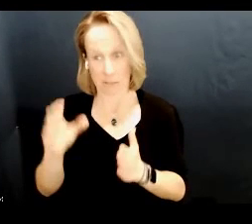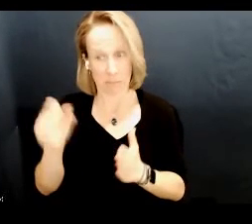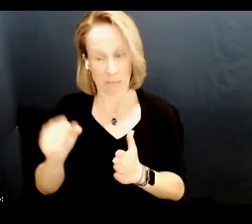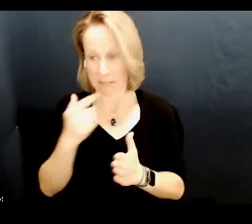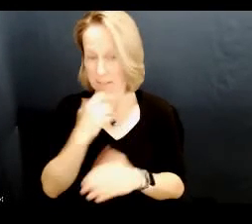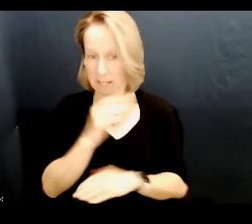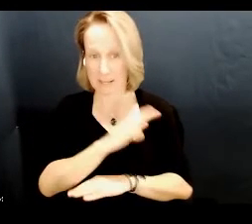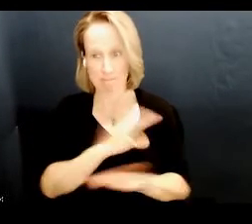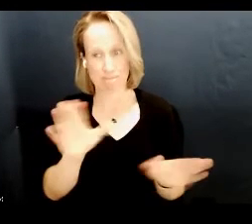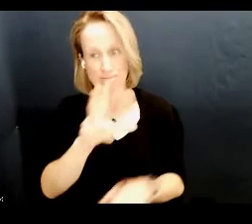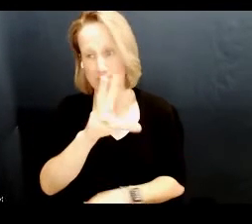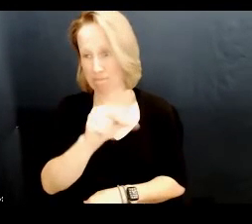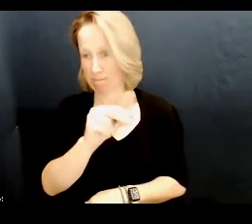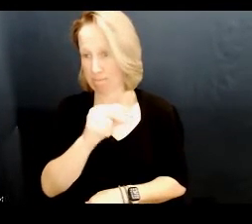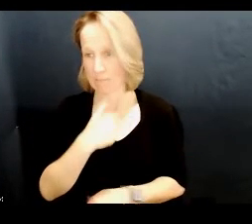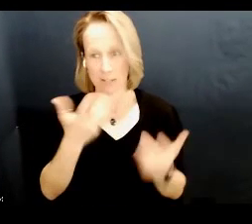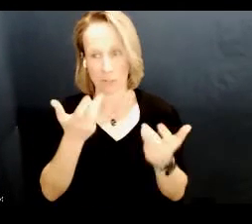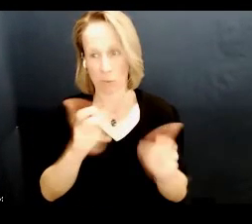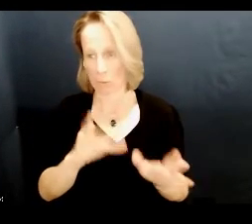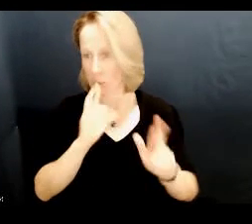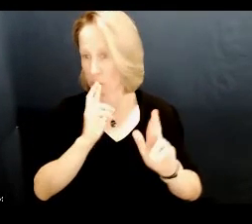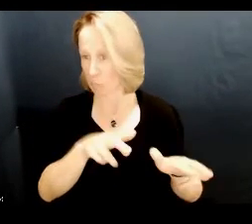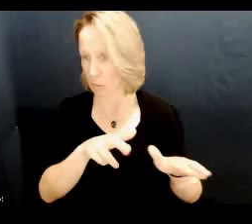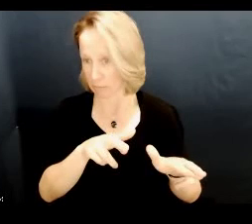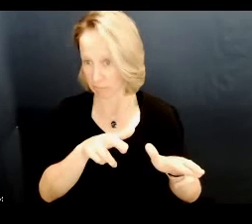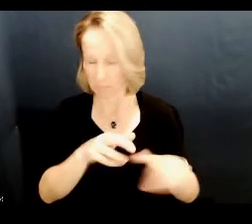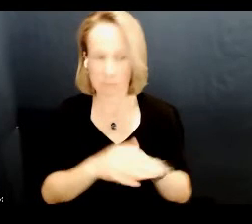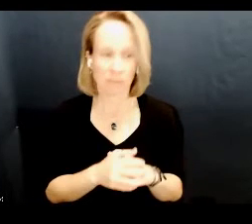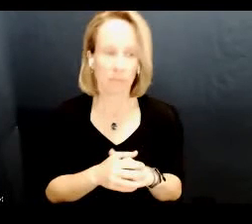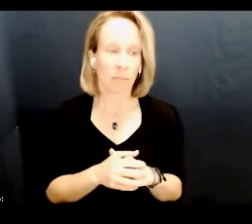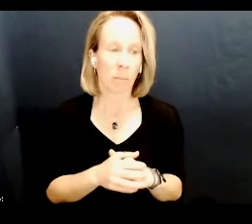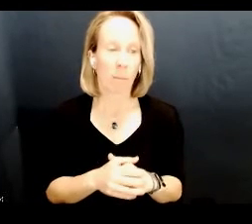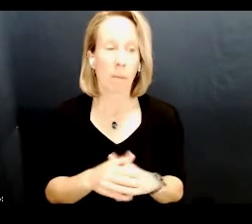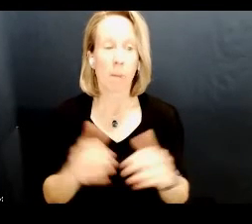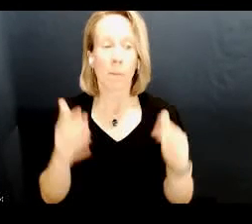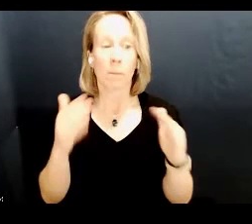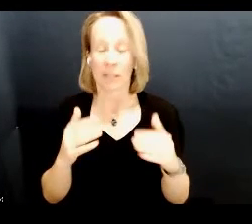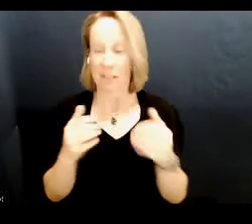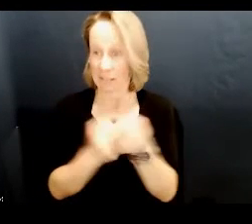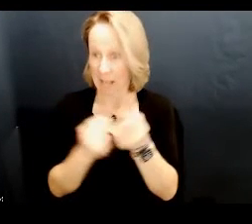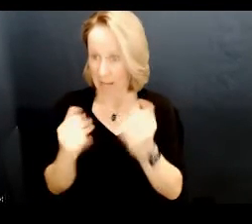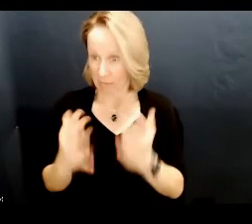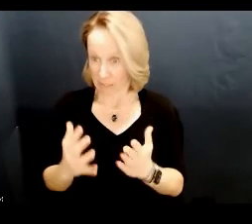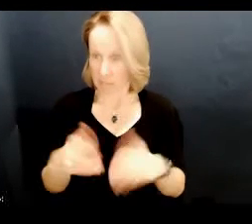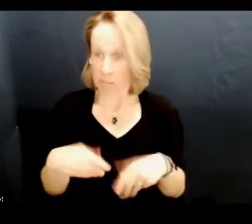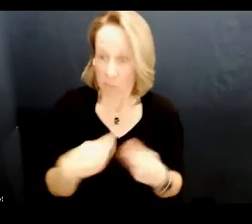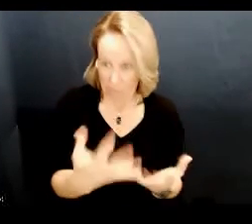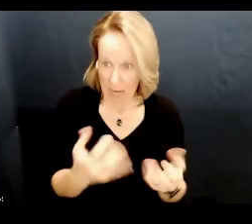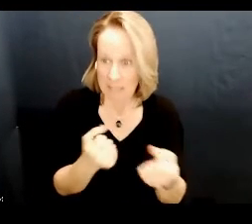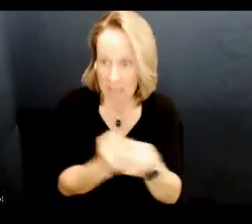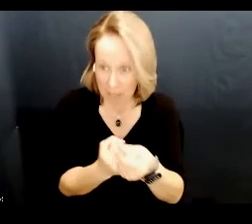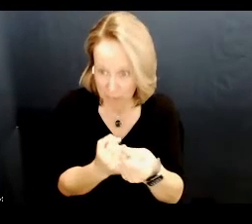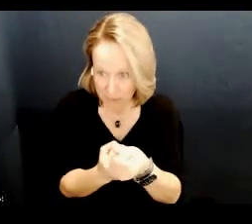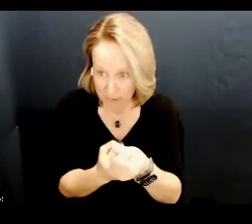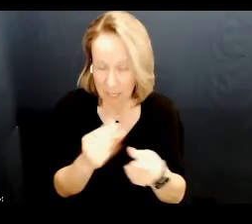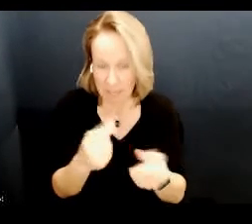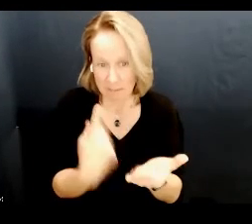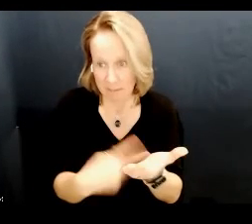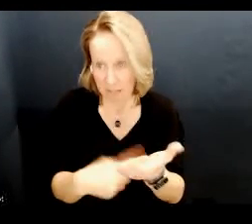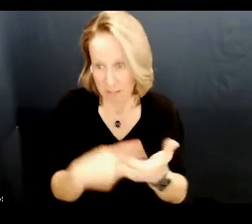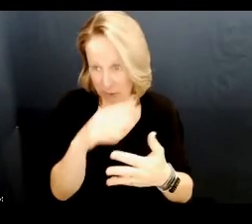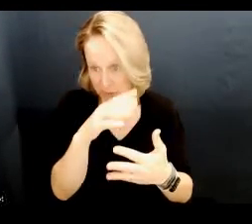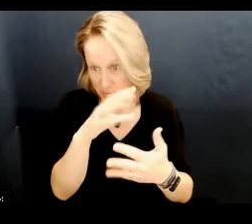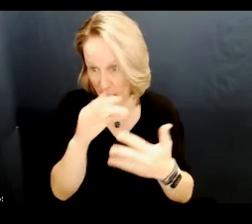The advocate provides advocacy and discusses options with the victim. And so these options look like not reporting and only